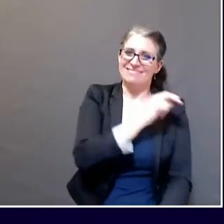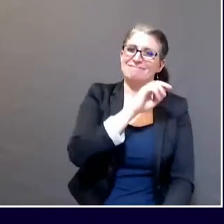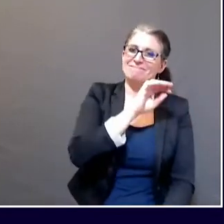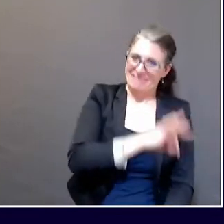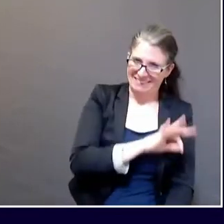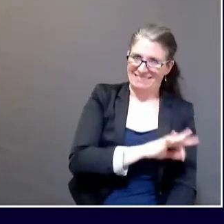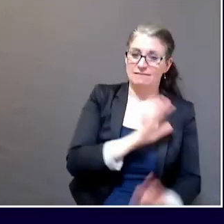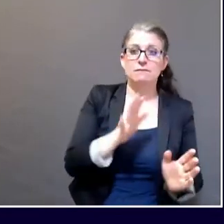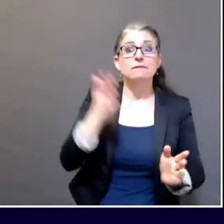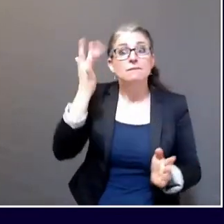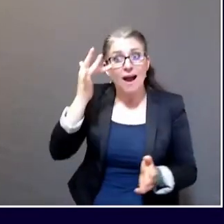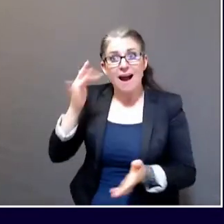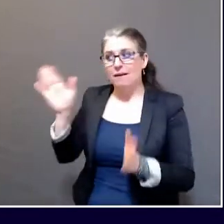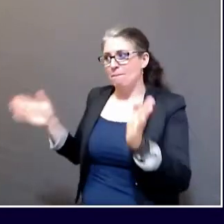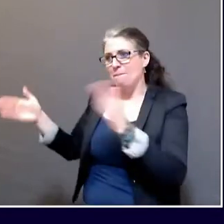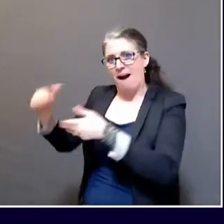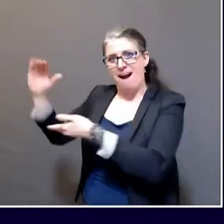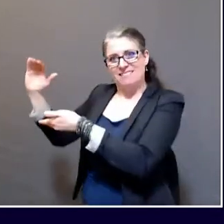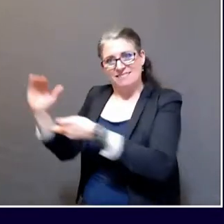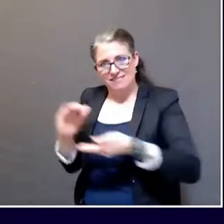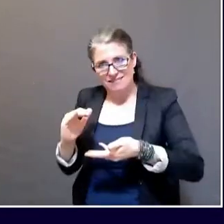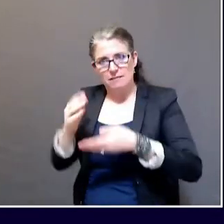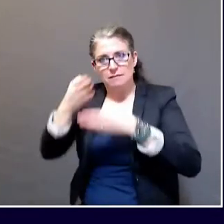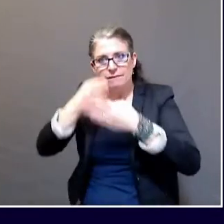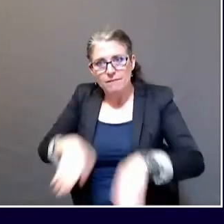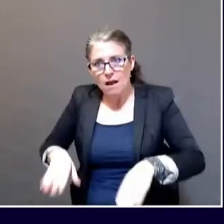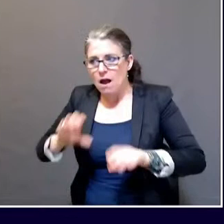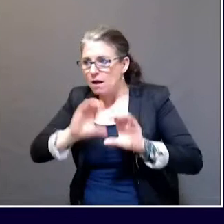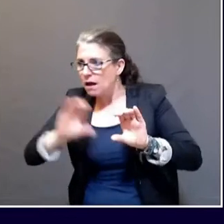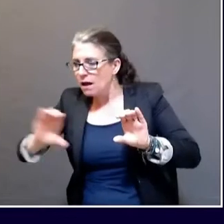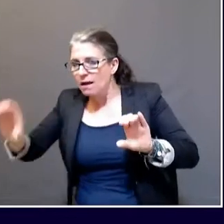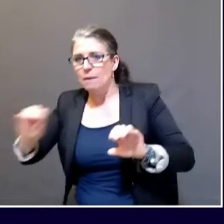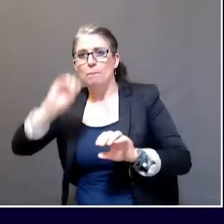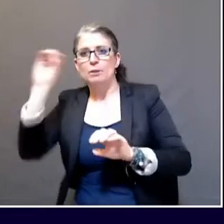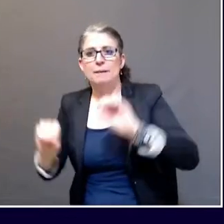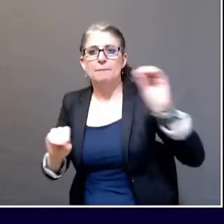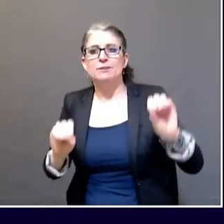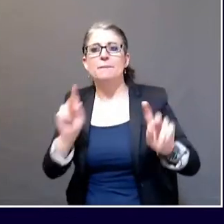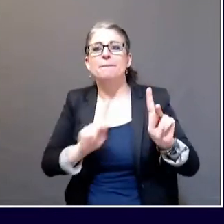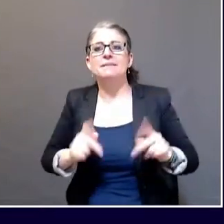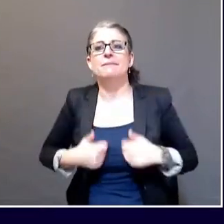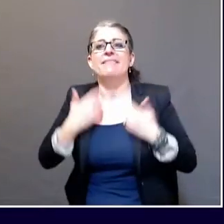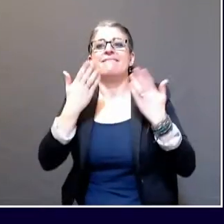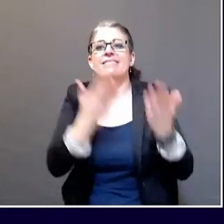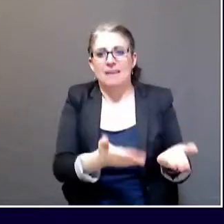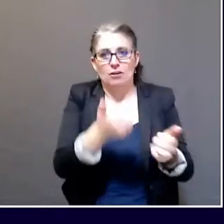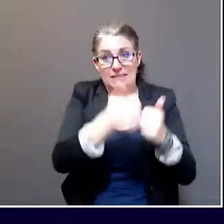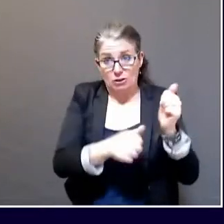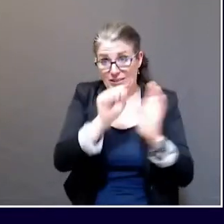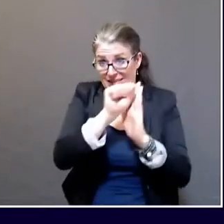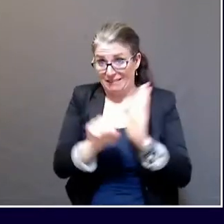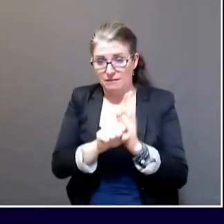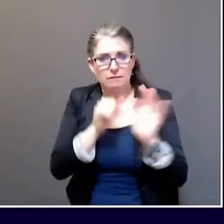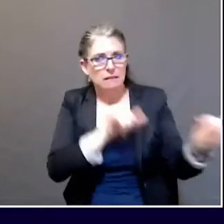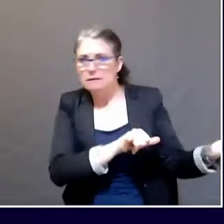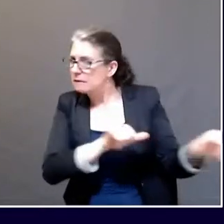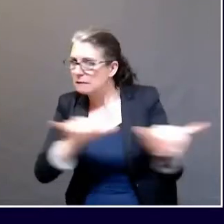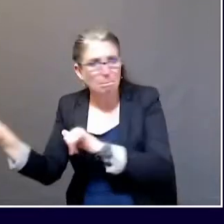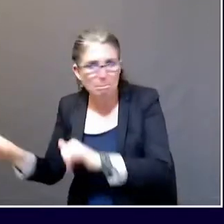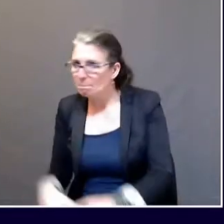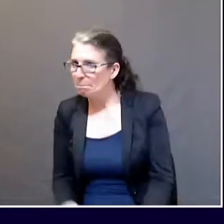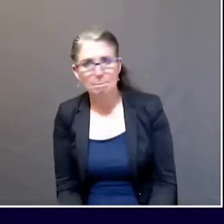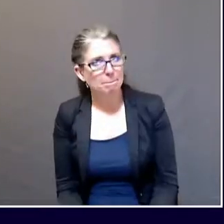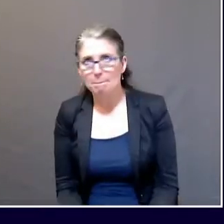our population, and given to us on that population. That's one reason why some of the sites that we are hoping to stand up,